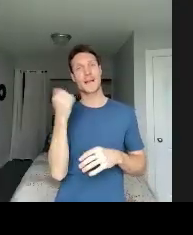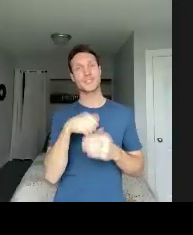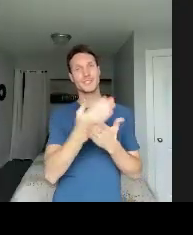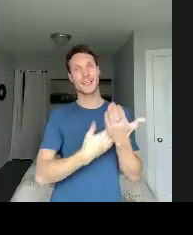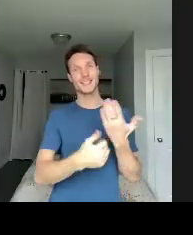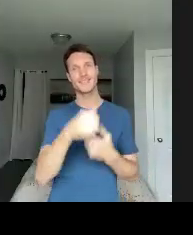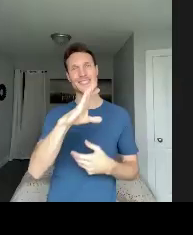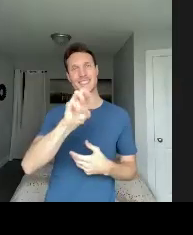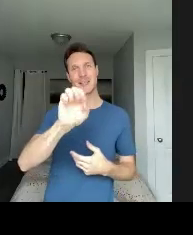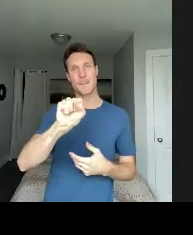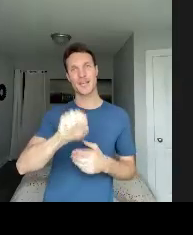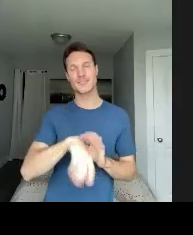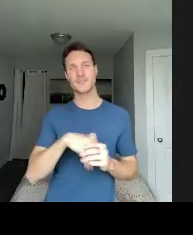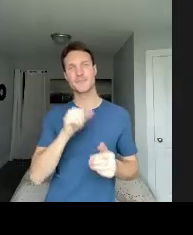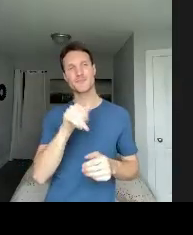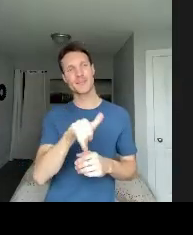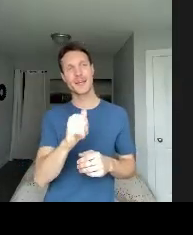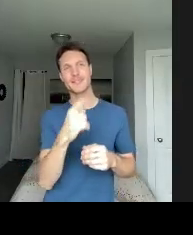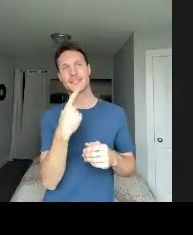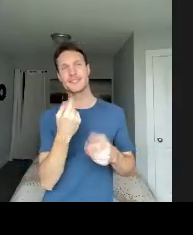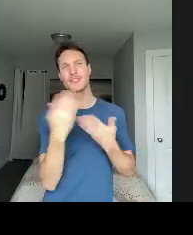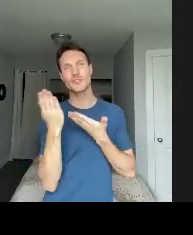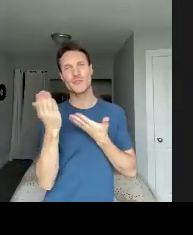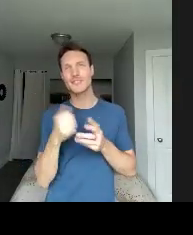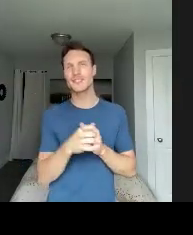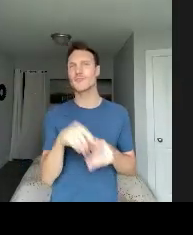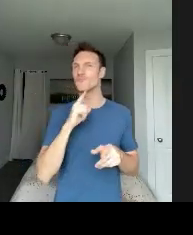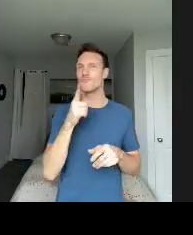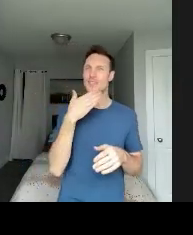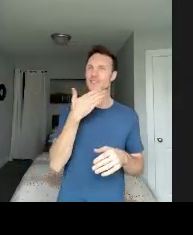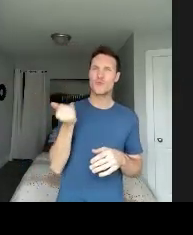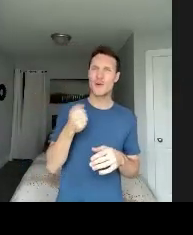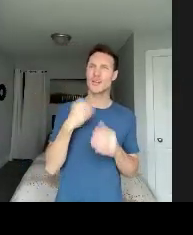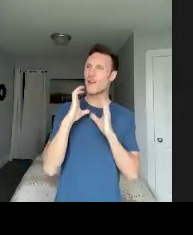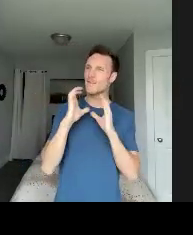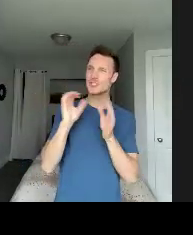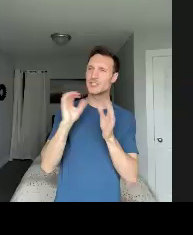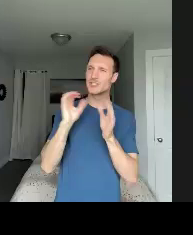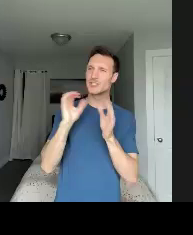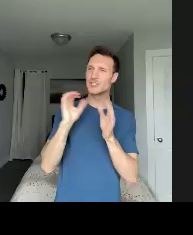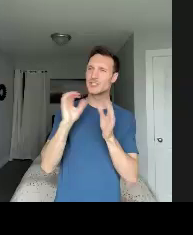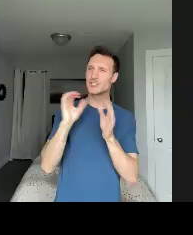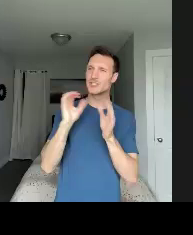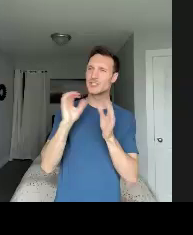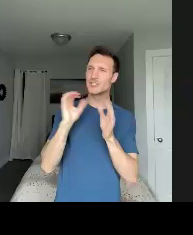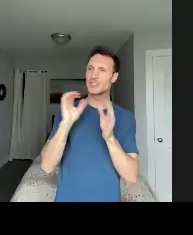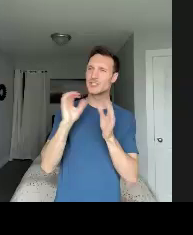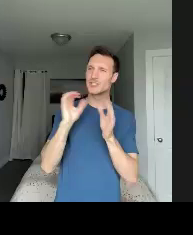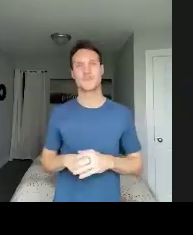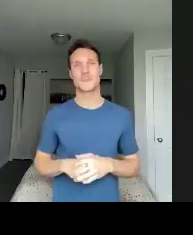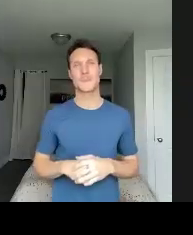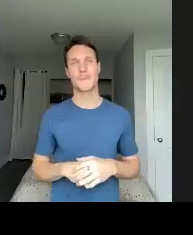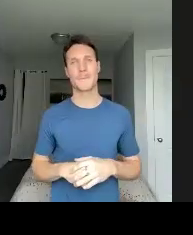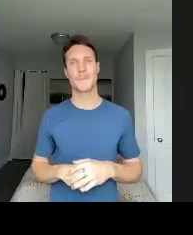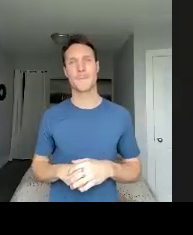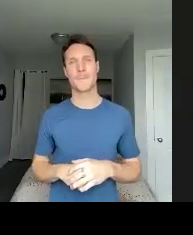unbundled assistive services. So really great conversations with CMS as we've walked through that process, and we hope to have